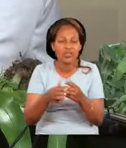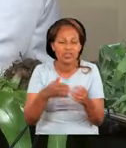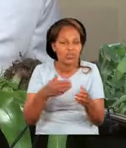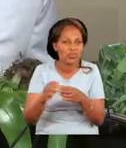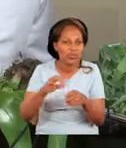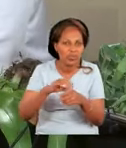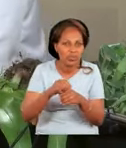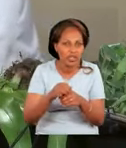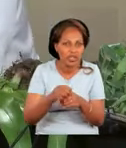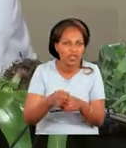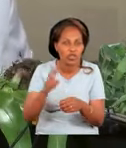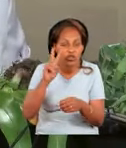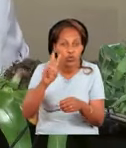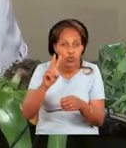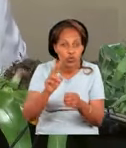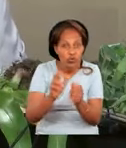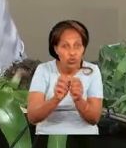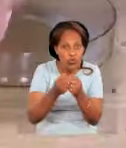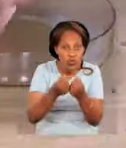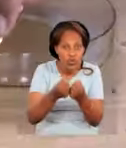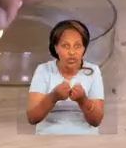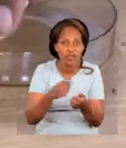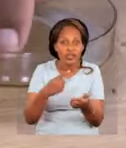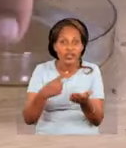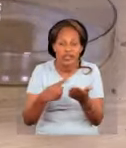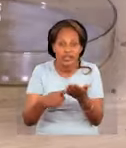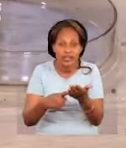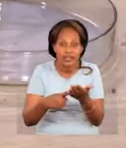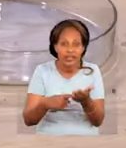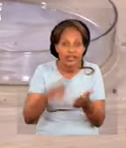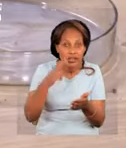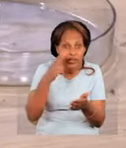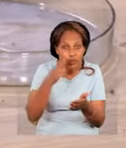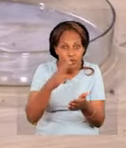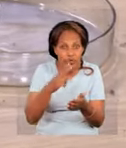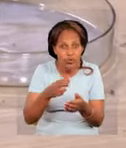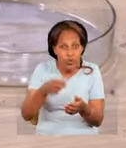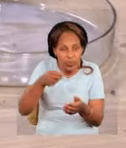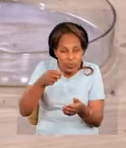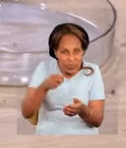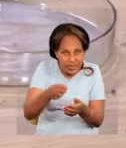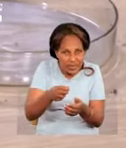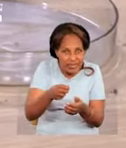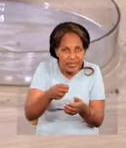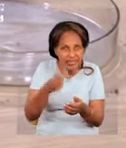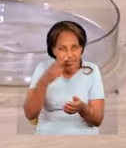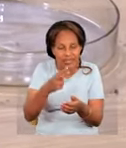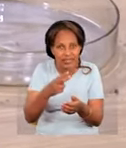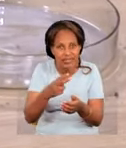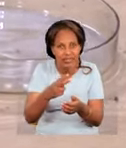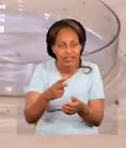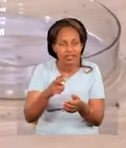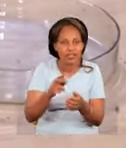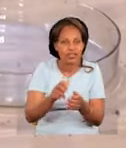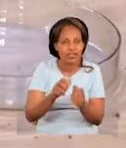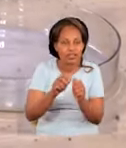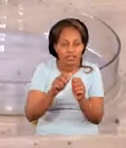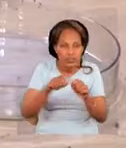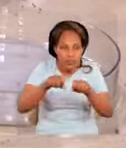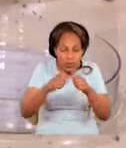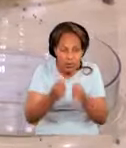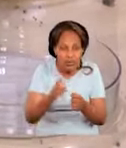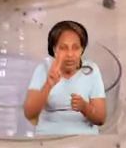into two parts. Now this bean here, when you press it lightly, it separates into two